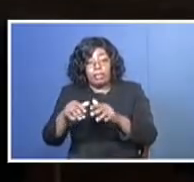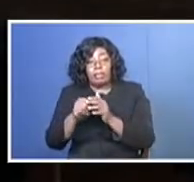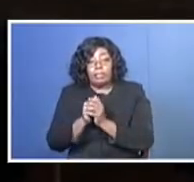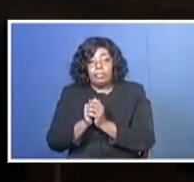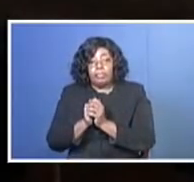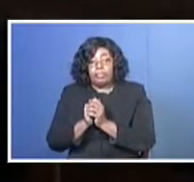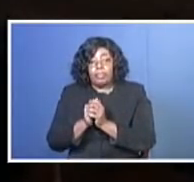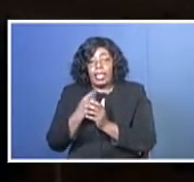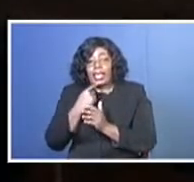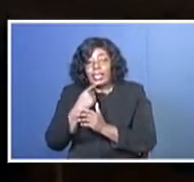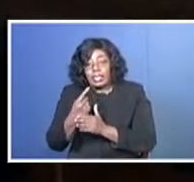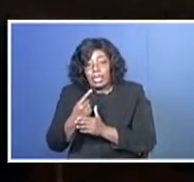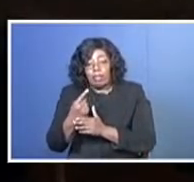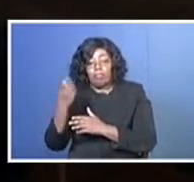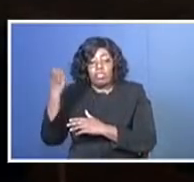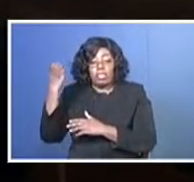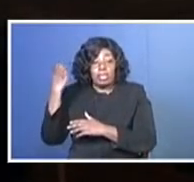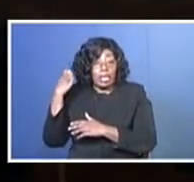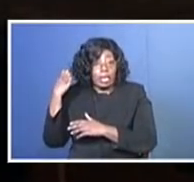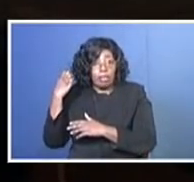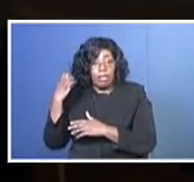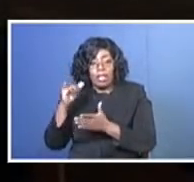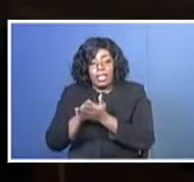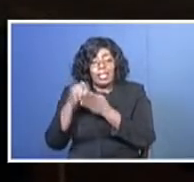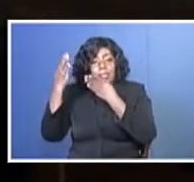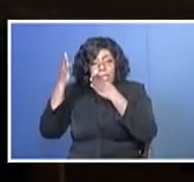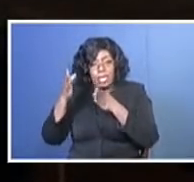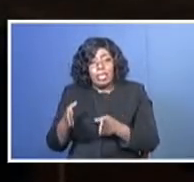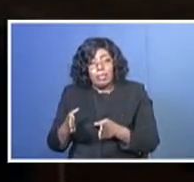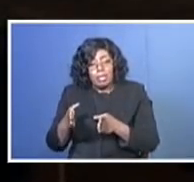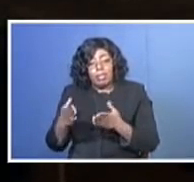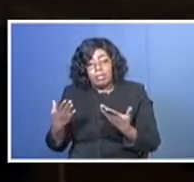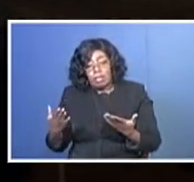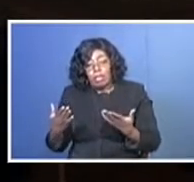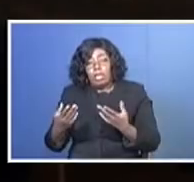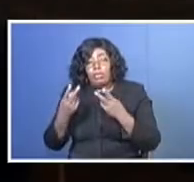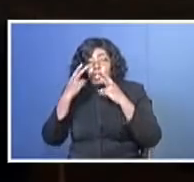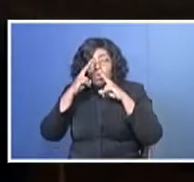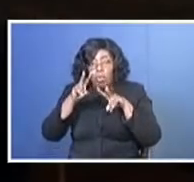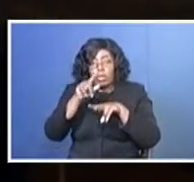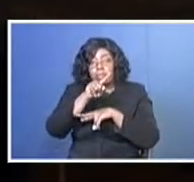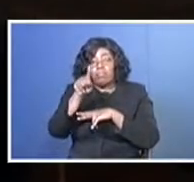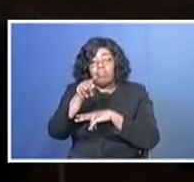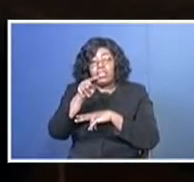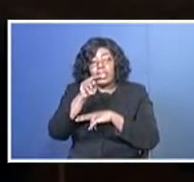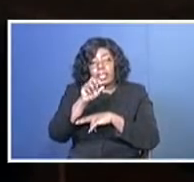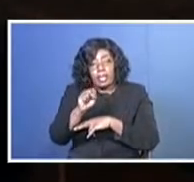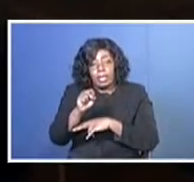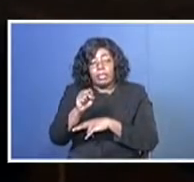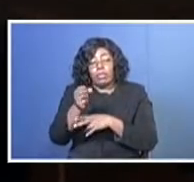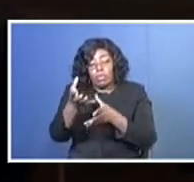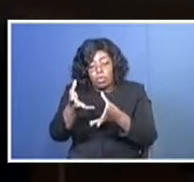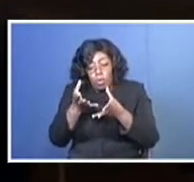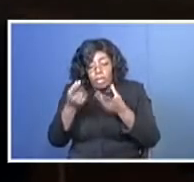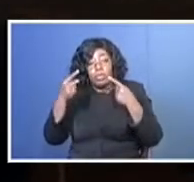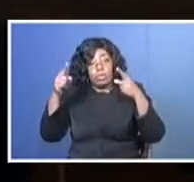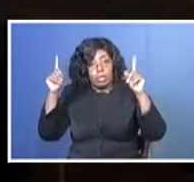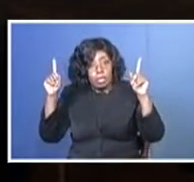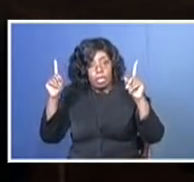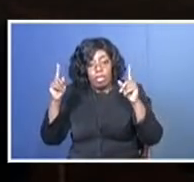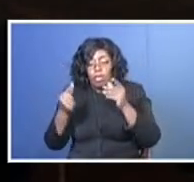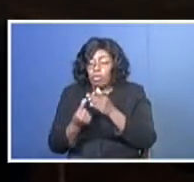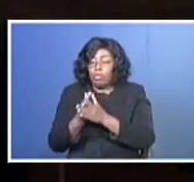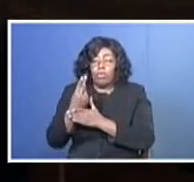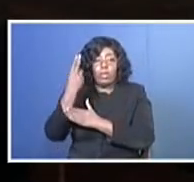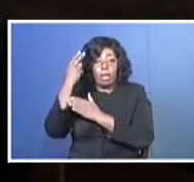have said to the executives that Bahamians as a whole, we want ZNS to succeed. We have grown up